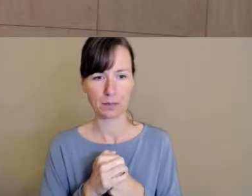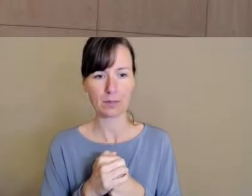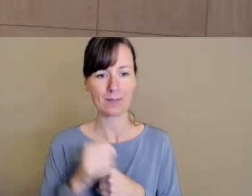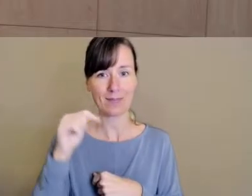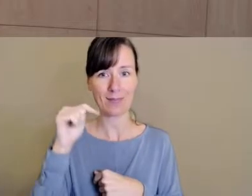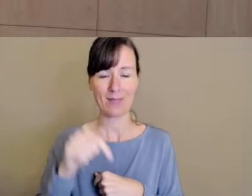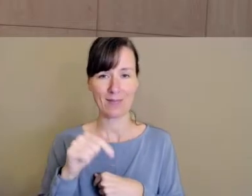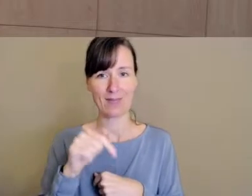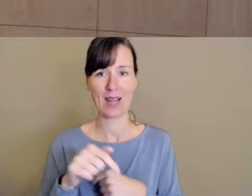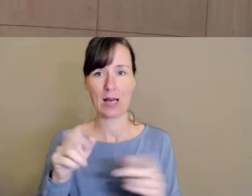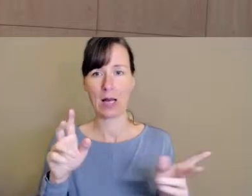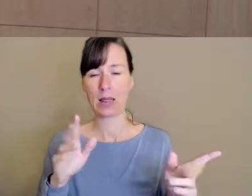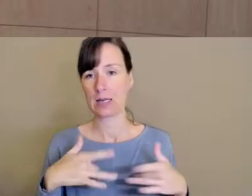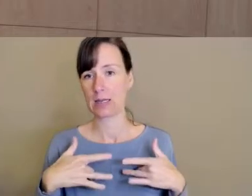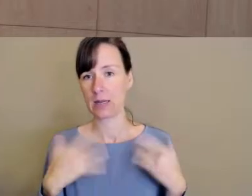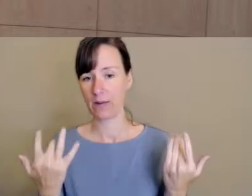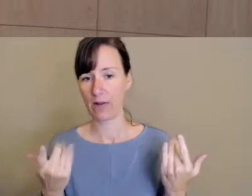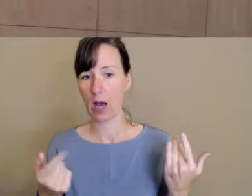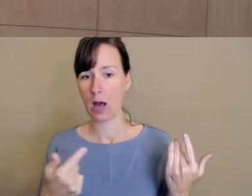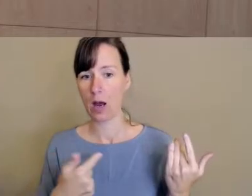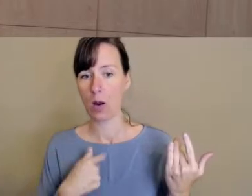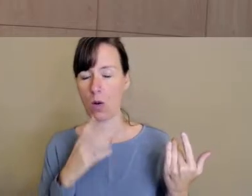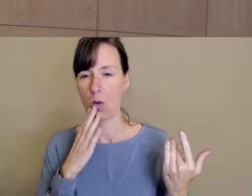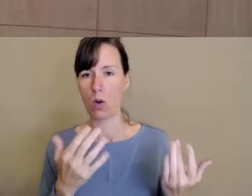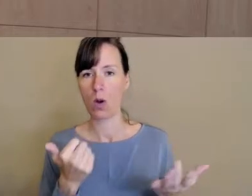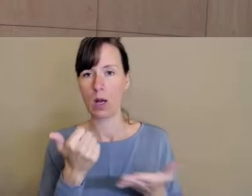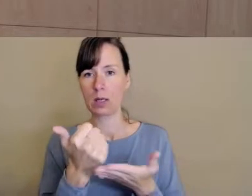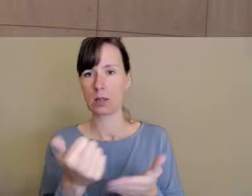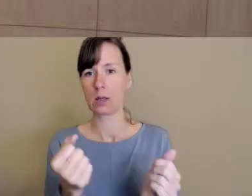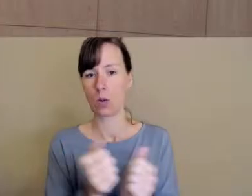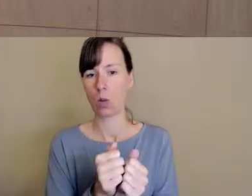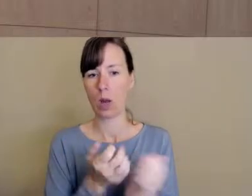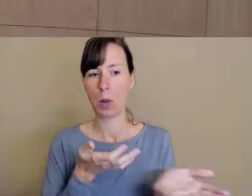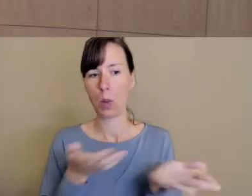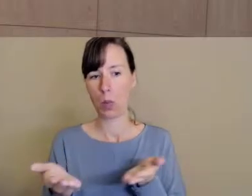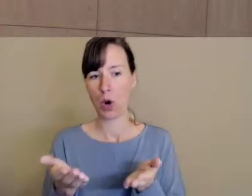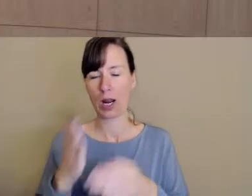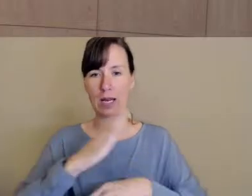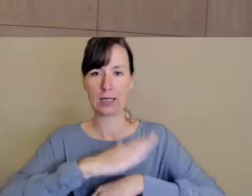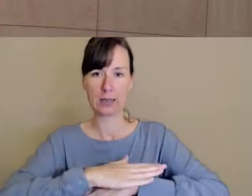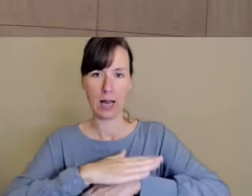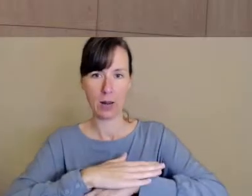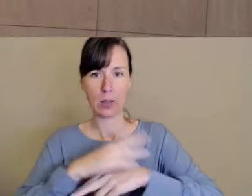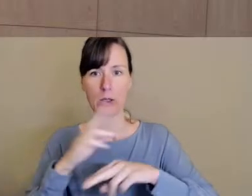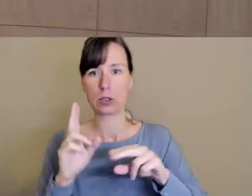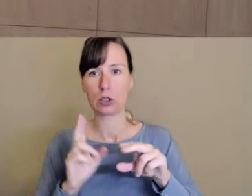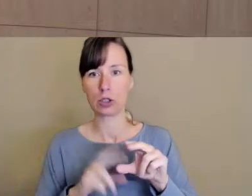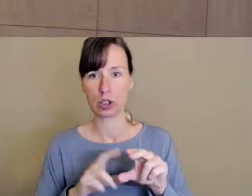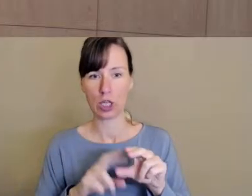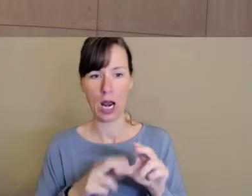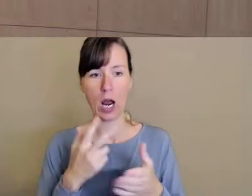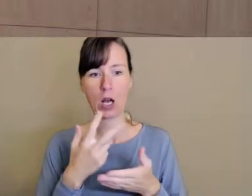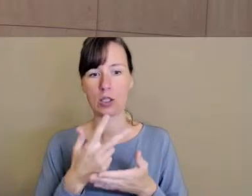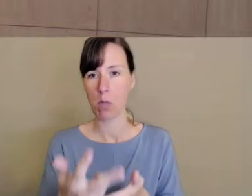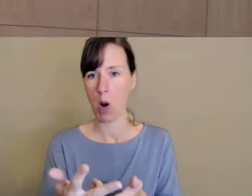be assisting with bringing out tables, chairs,